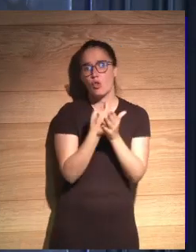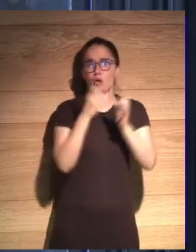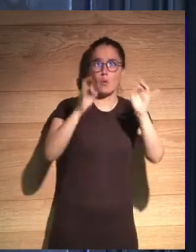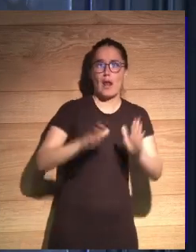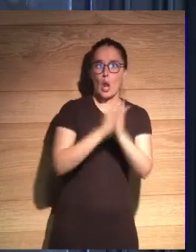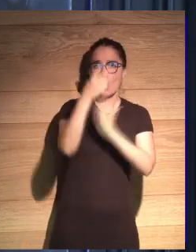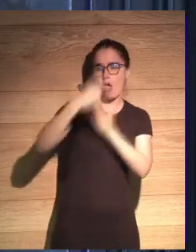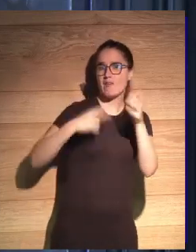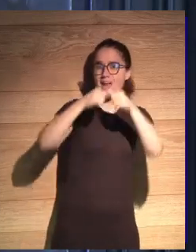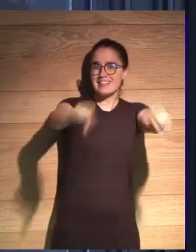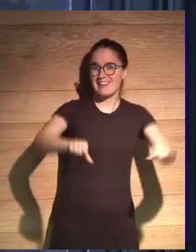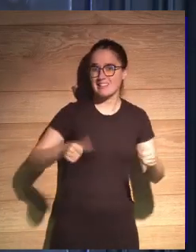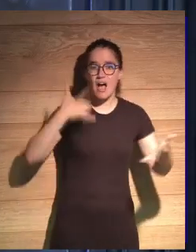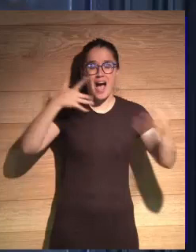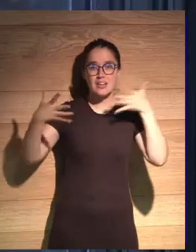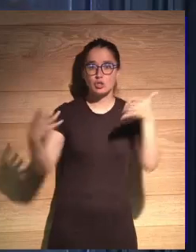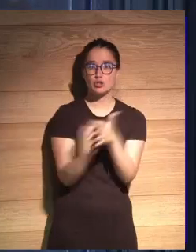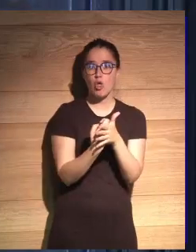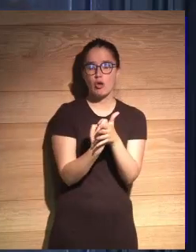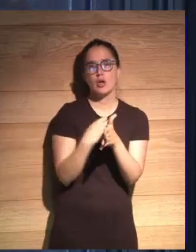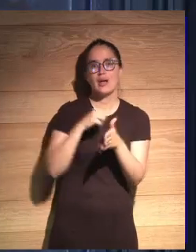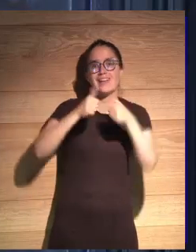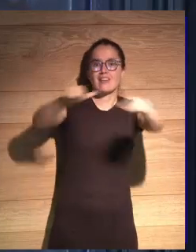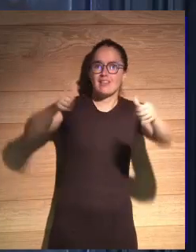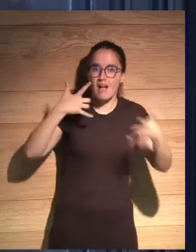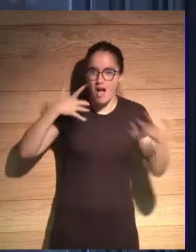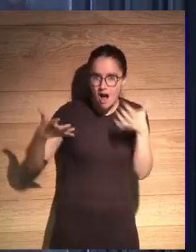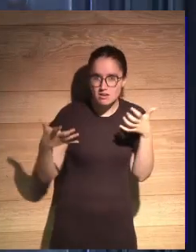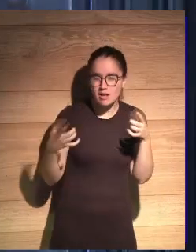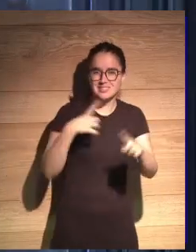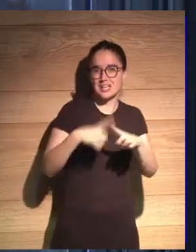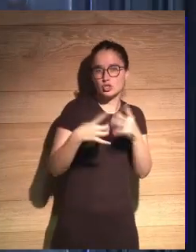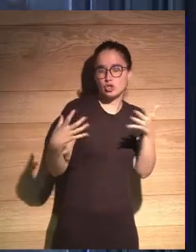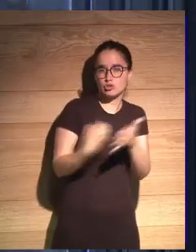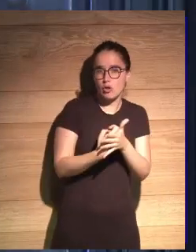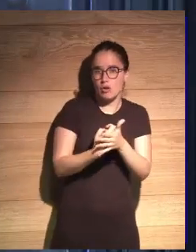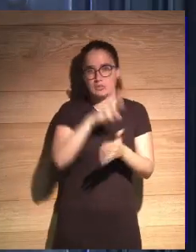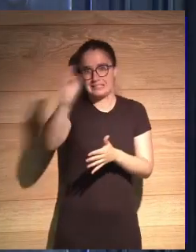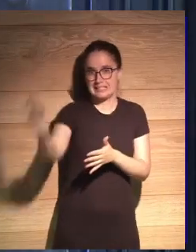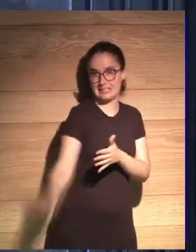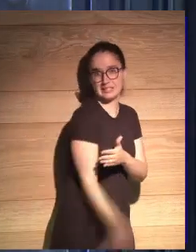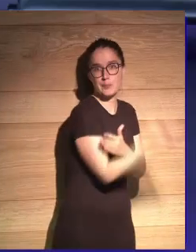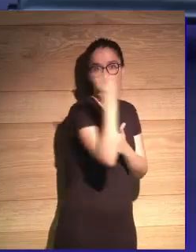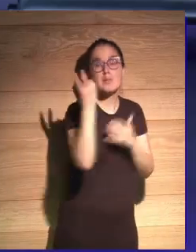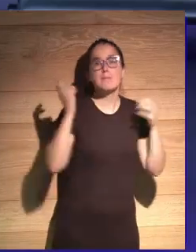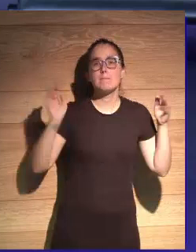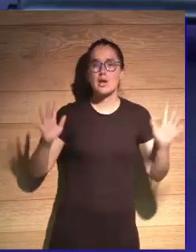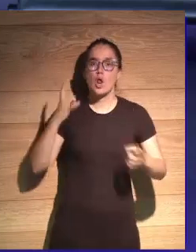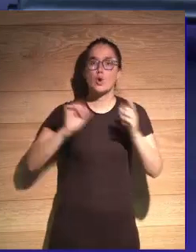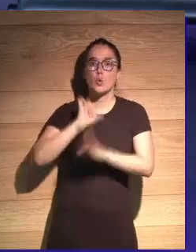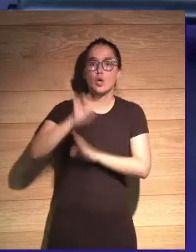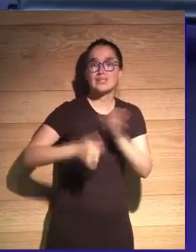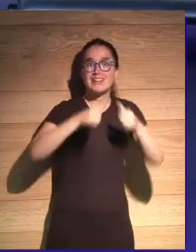is. A novel is anything that we put in a framework of novels. Art is anything that we put in a framework of